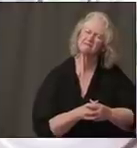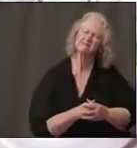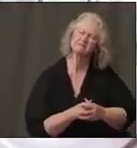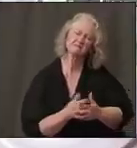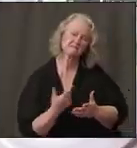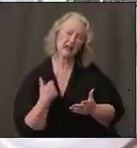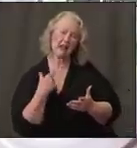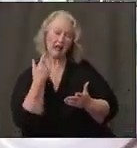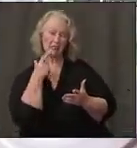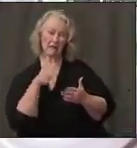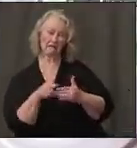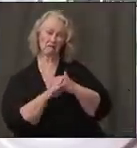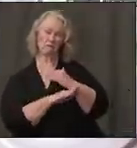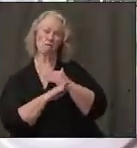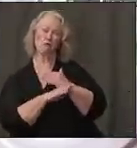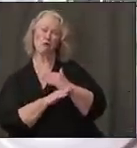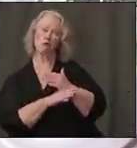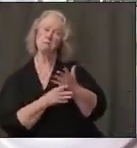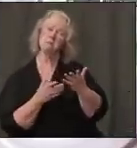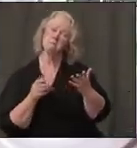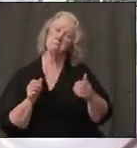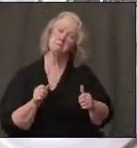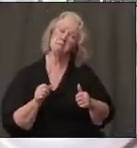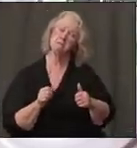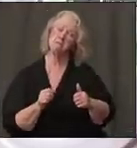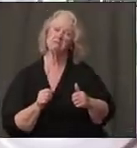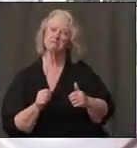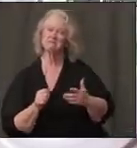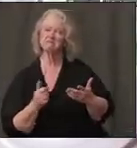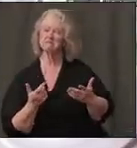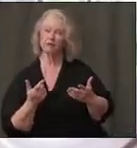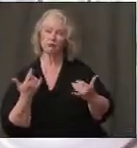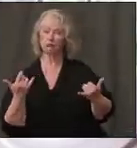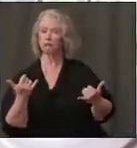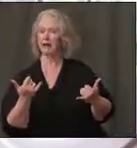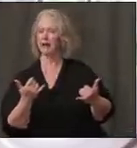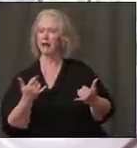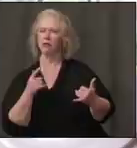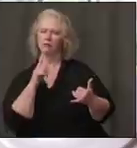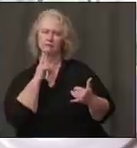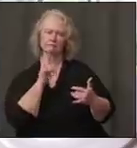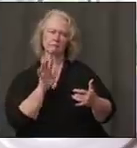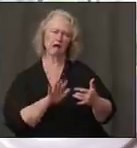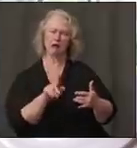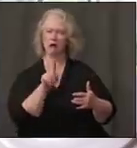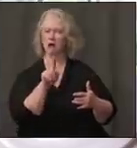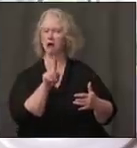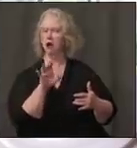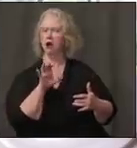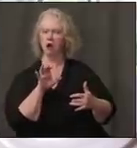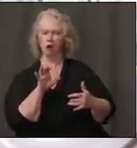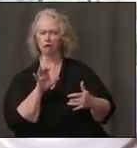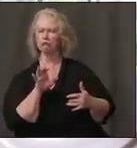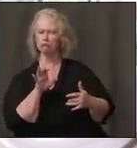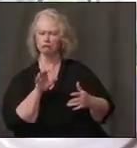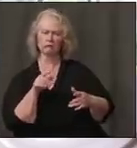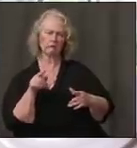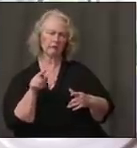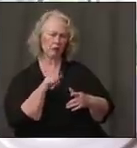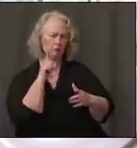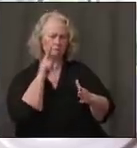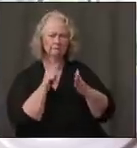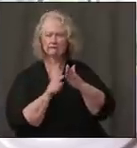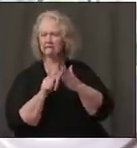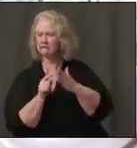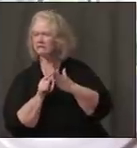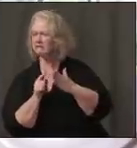could be available for the fall. There's literally about 100 INDs, active investigational new drug applications on file with the